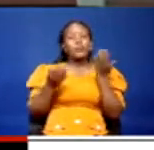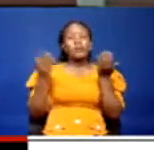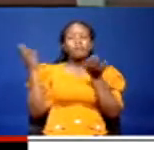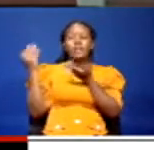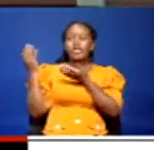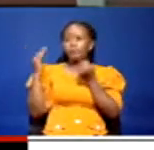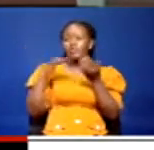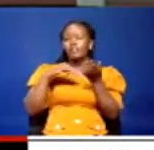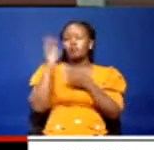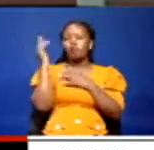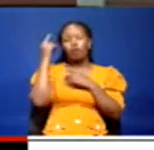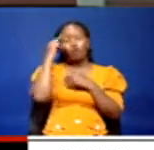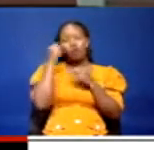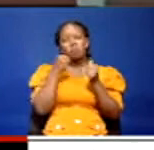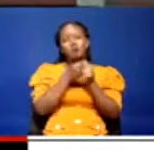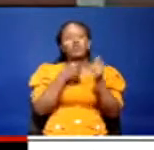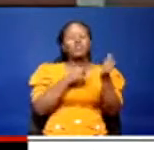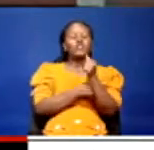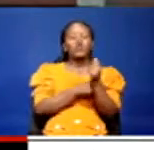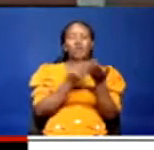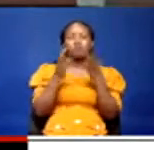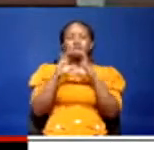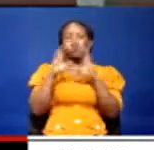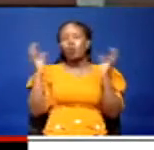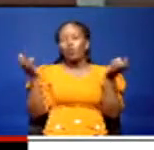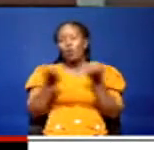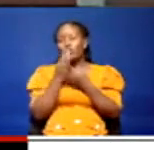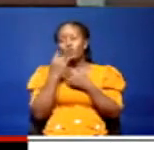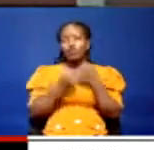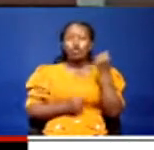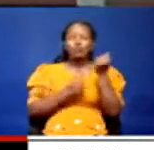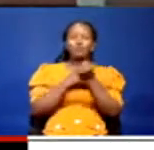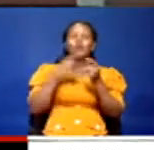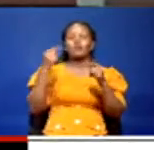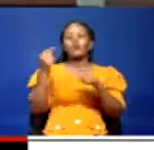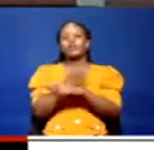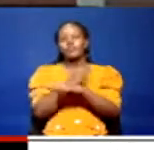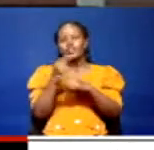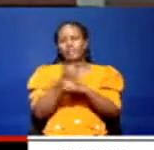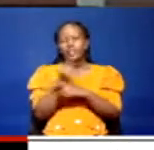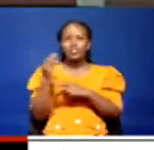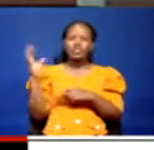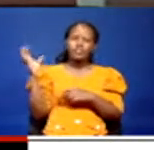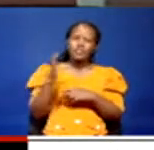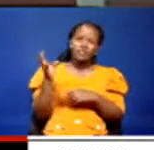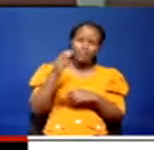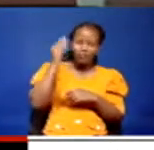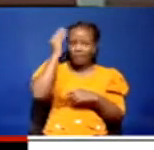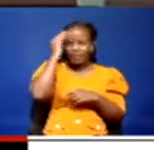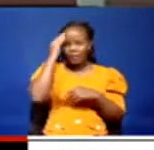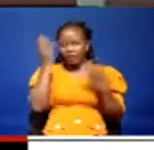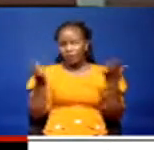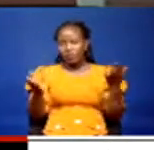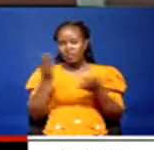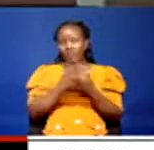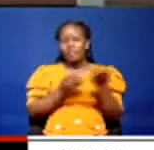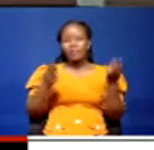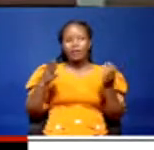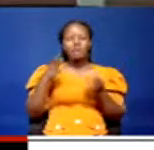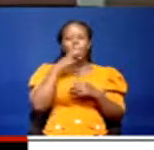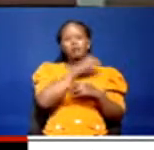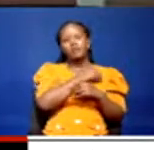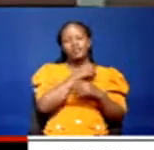donor world in supporting trainings and civic education and all this. Some are lacking, and time is not on our side.